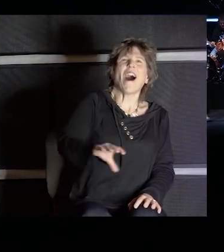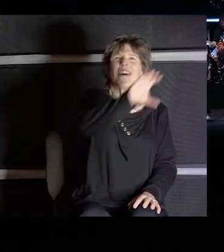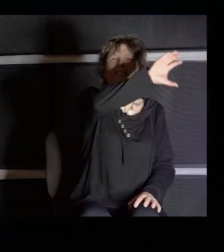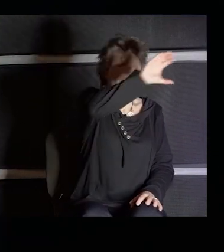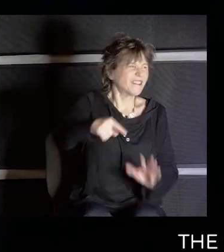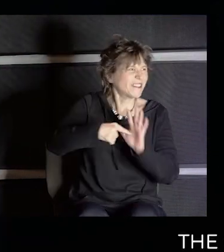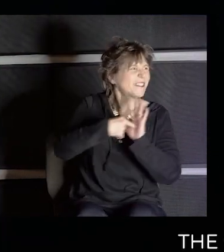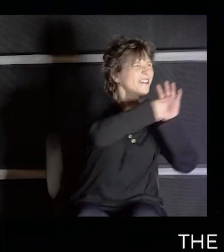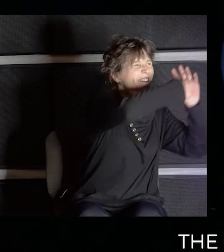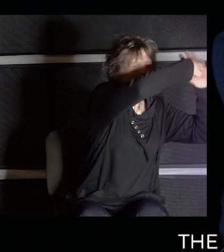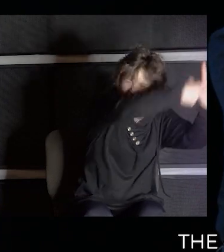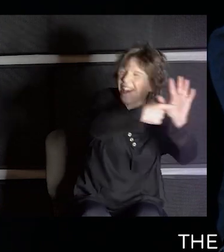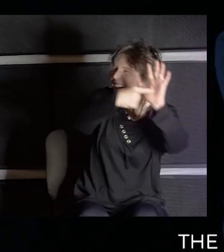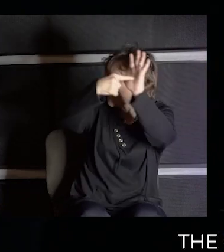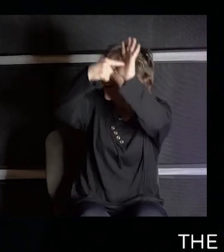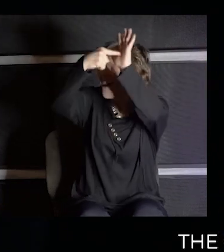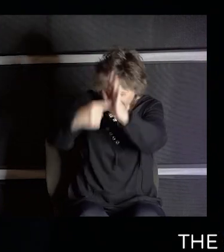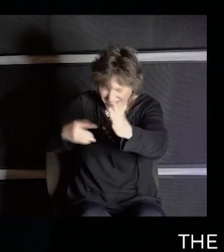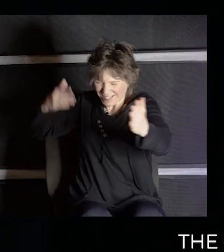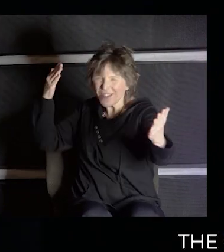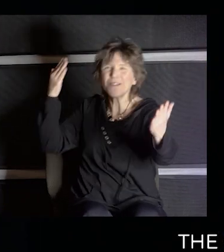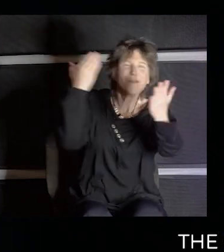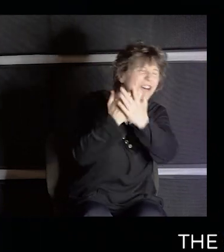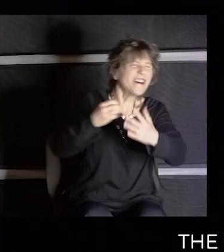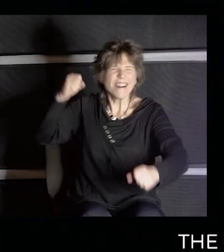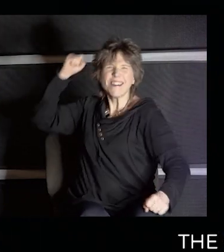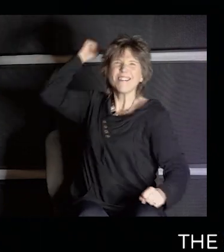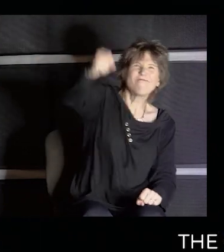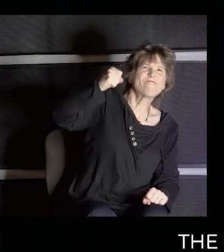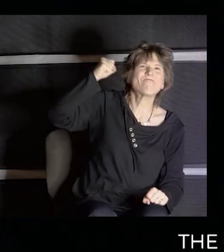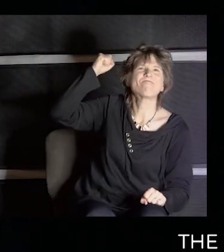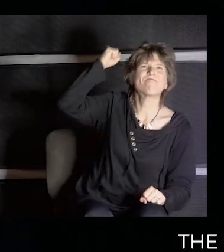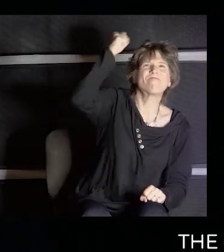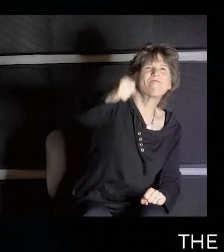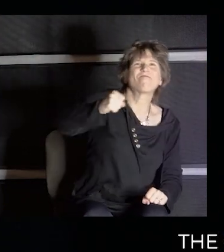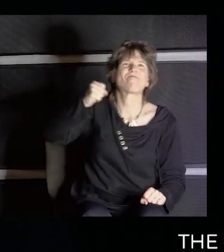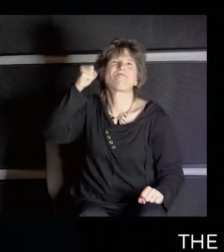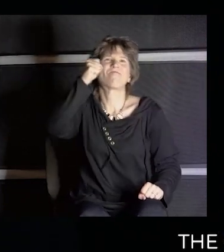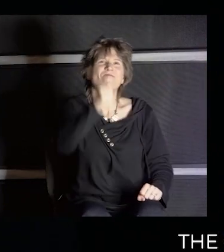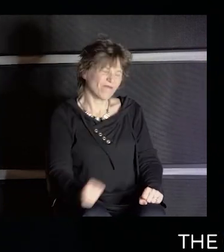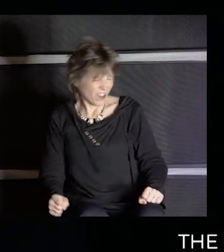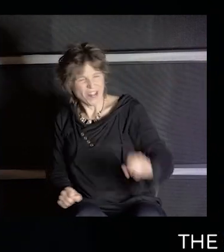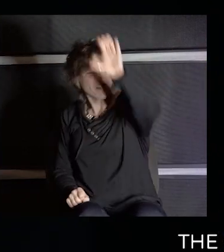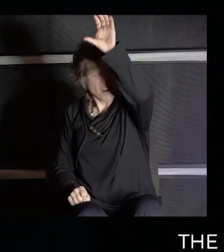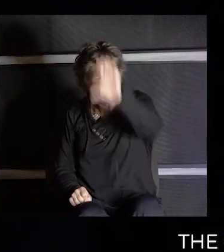Hey! The cross has the final word.